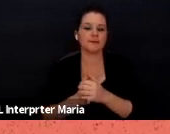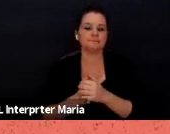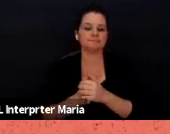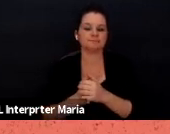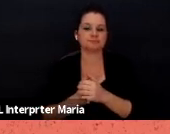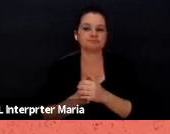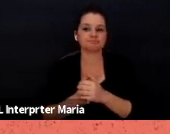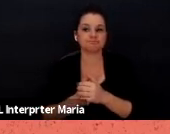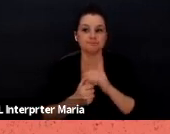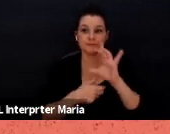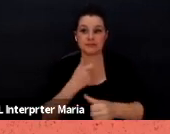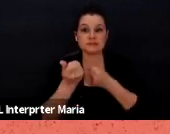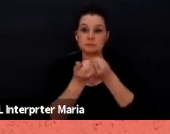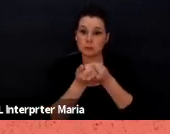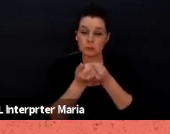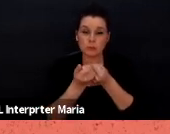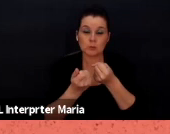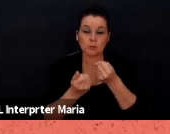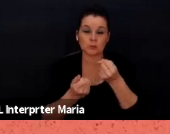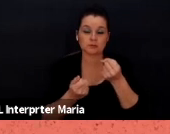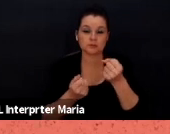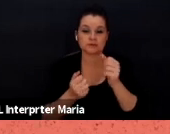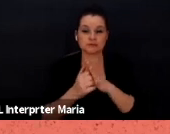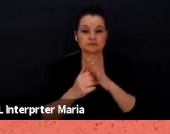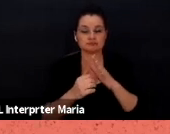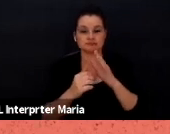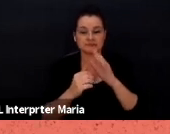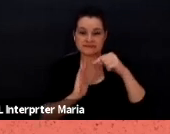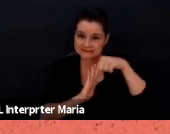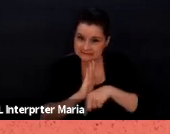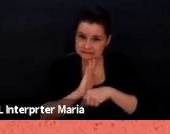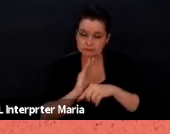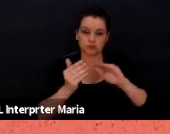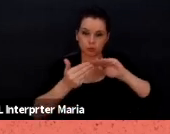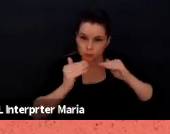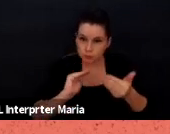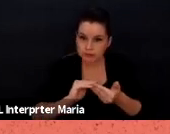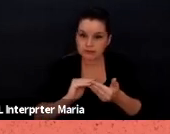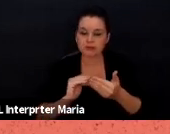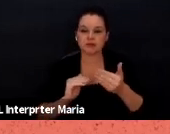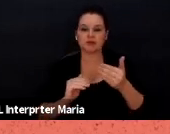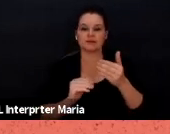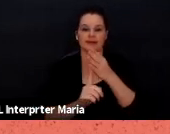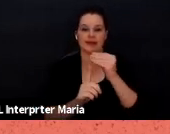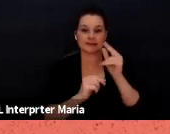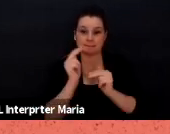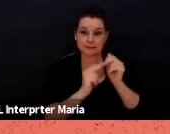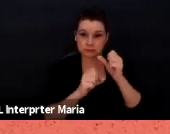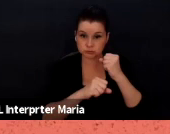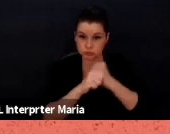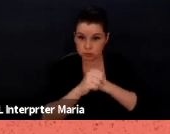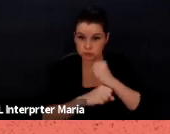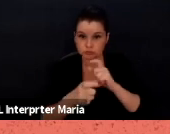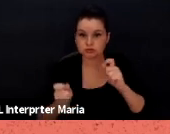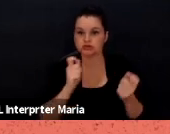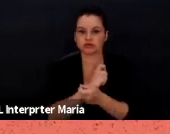in support of building a deep community and building structural change,